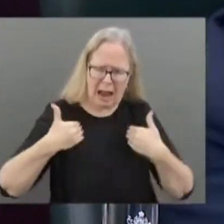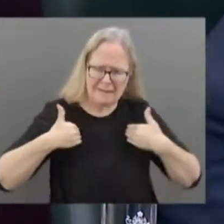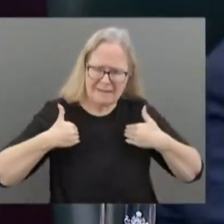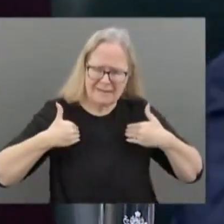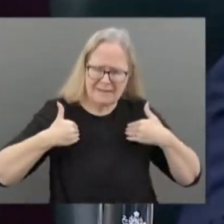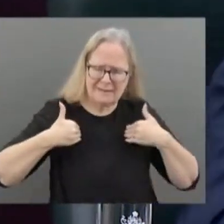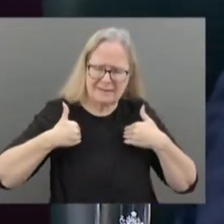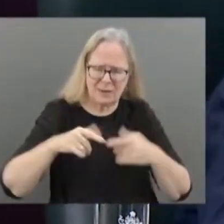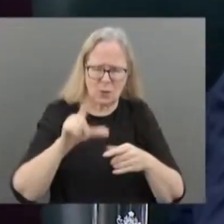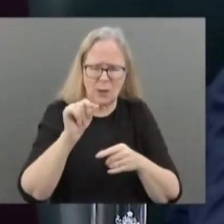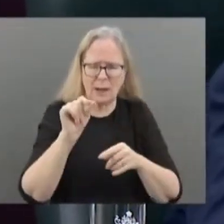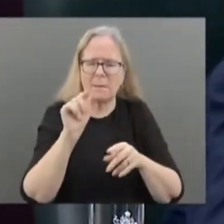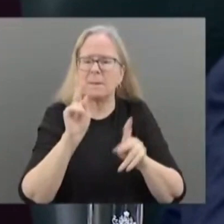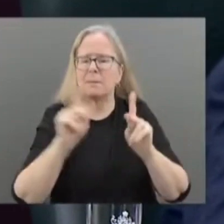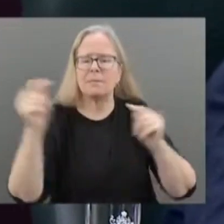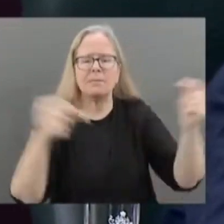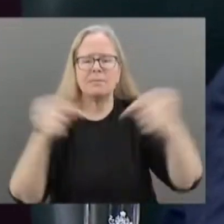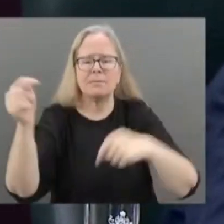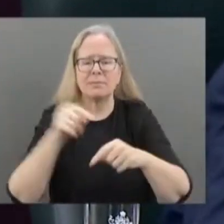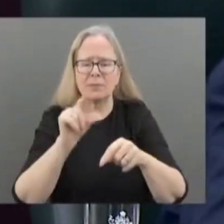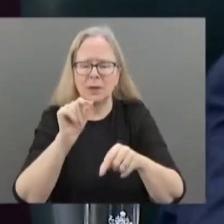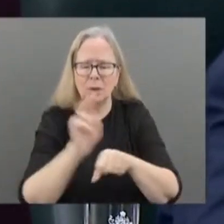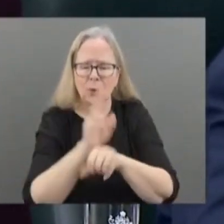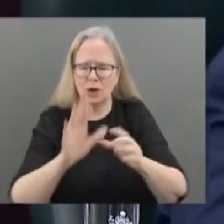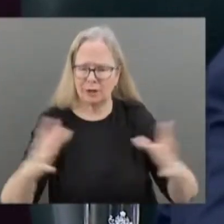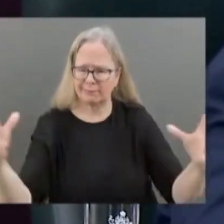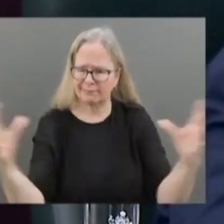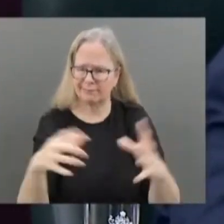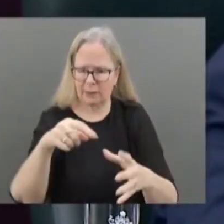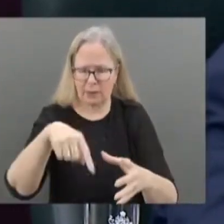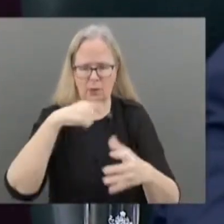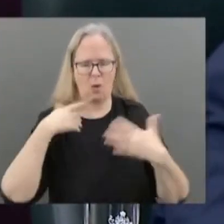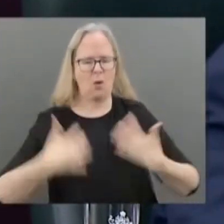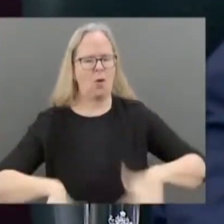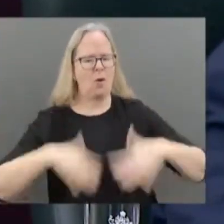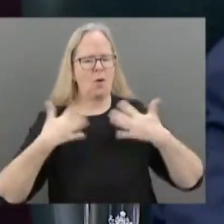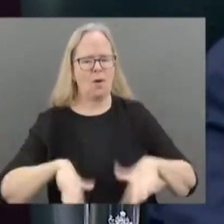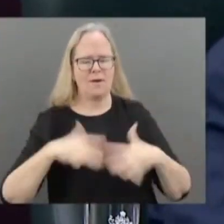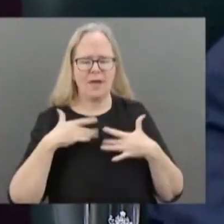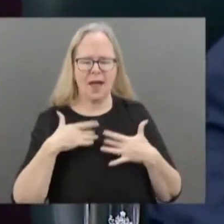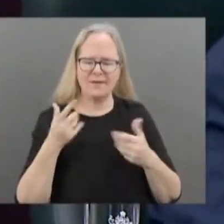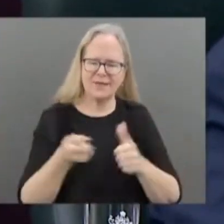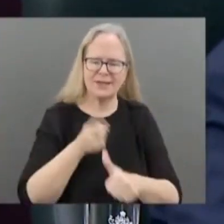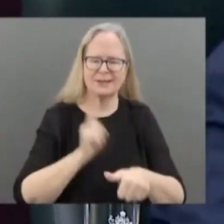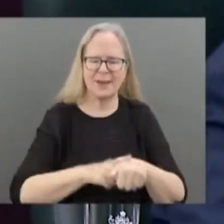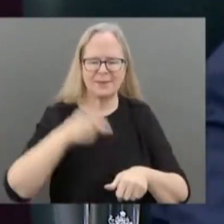this was and how beneficial having these agreements in place were, and the member's comments are completely disrespectful of all that work.